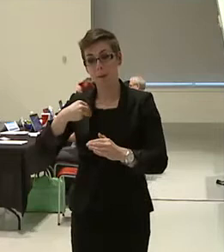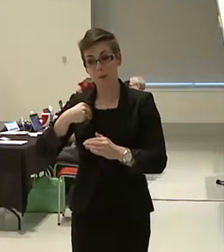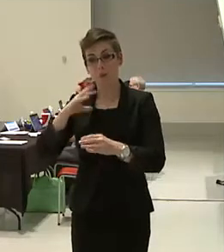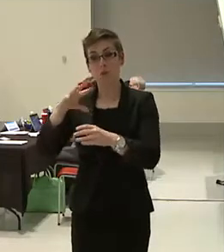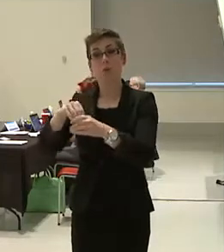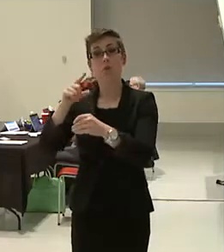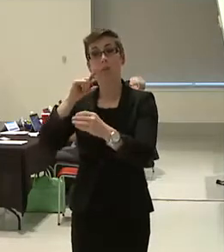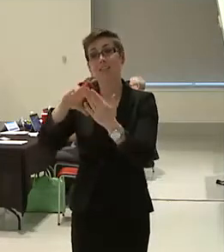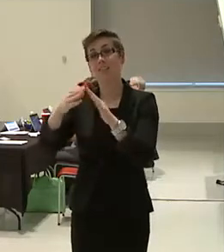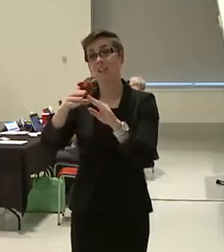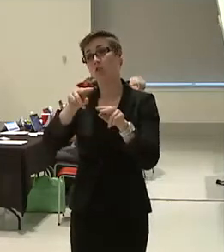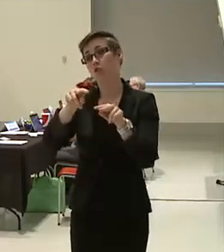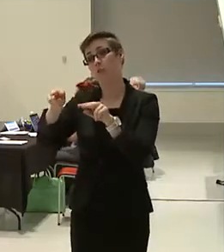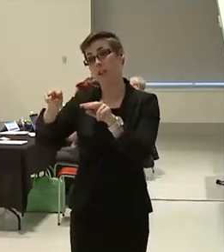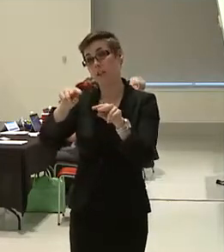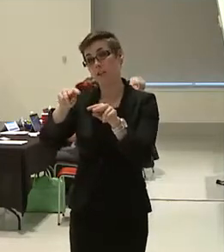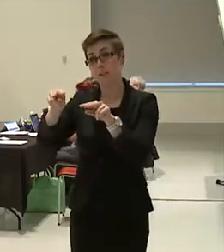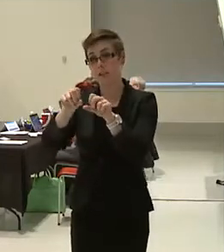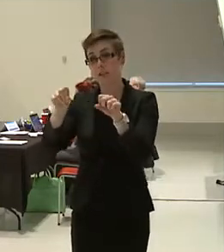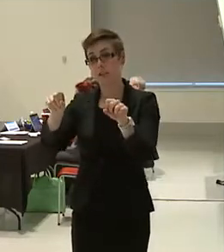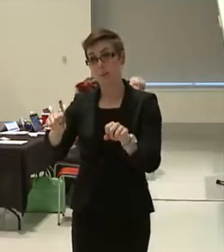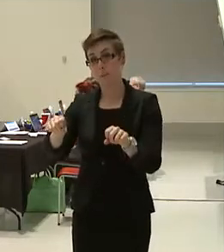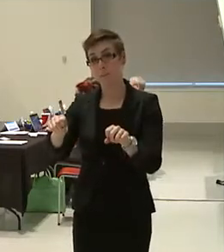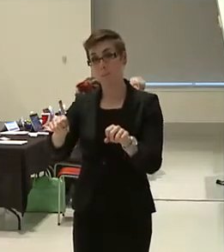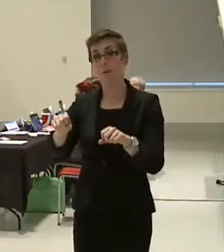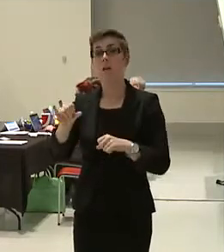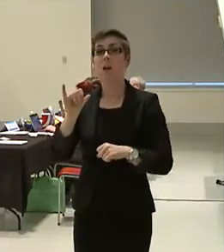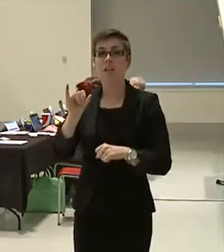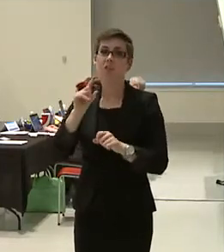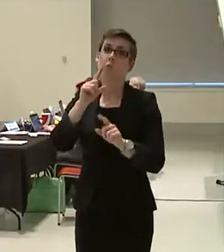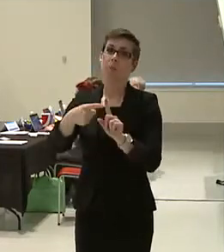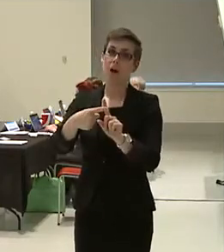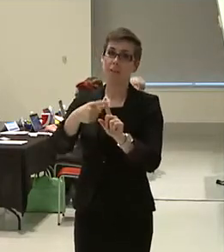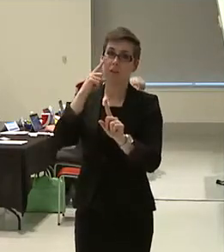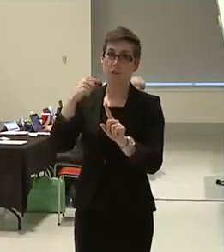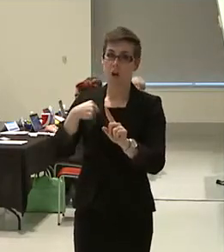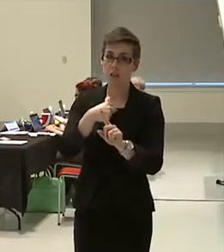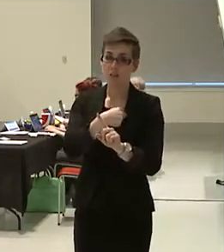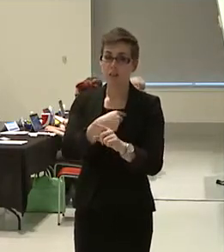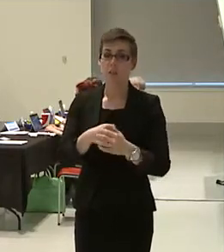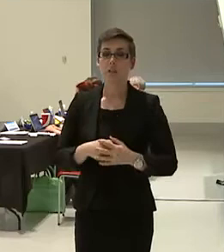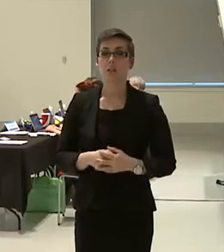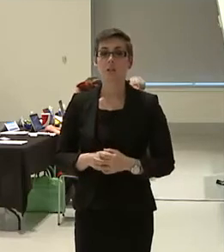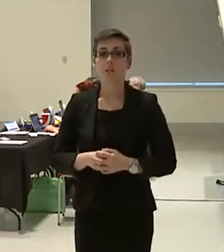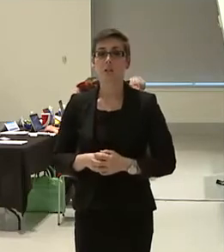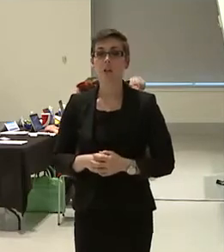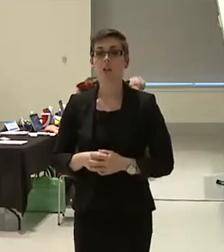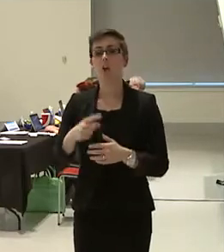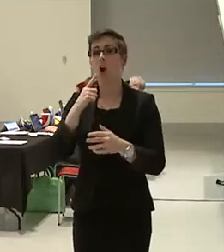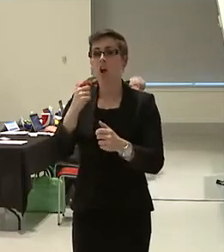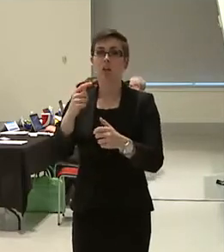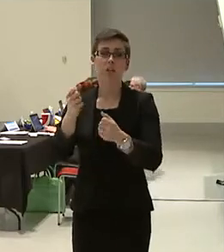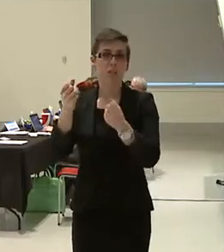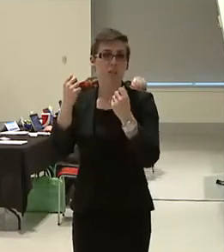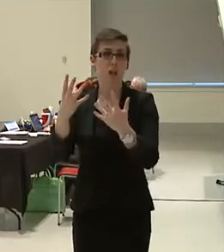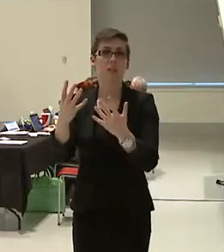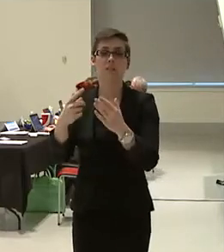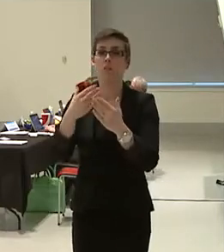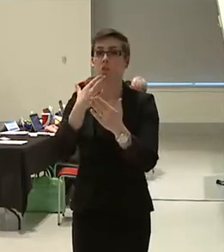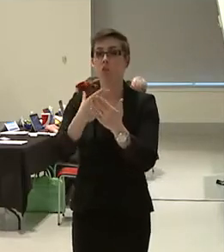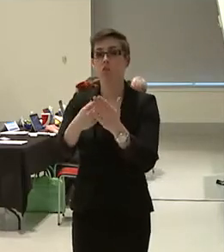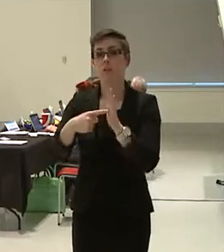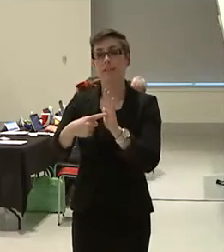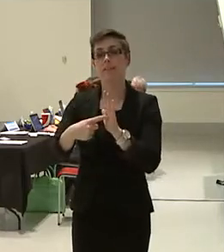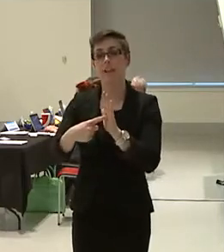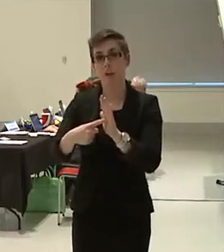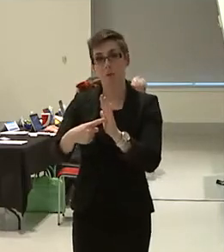surveillance system, which is being used in the port, and that's a positive direction for us. There are tons of really good examples of how to manage the